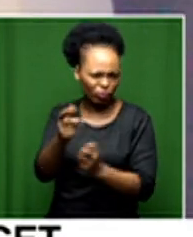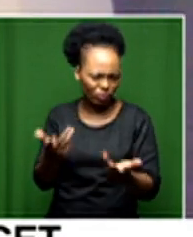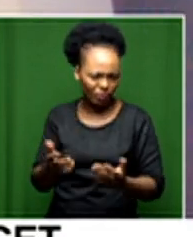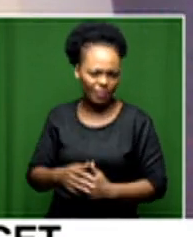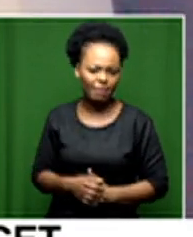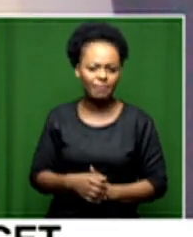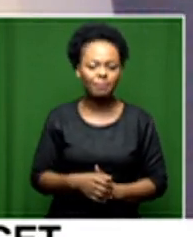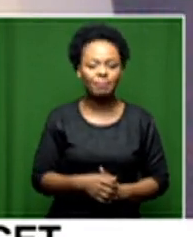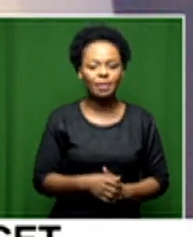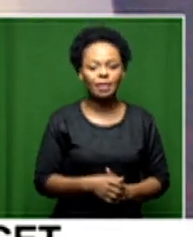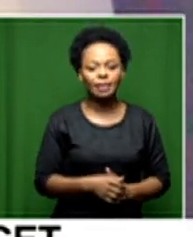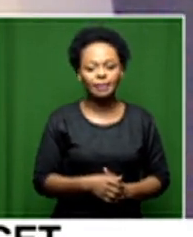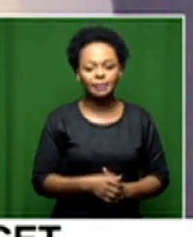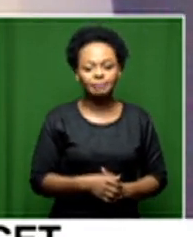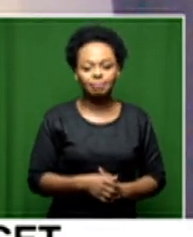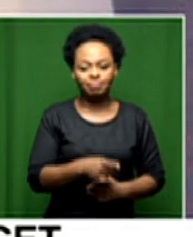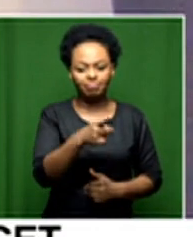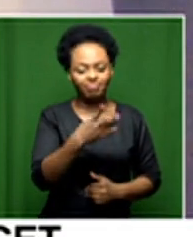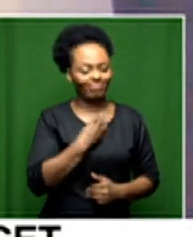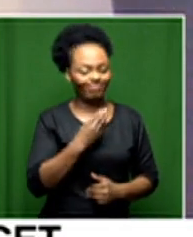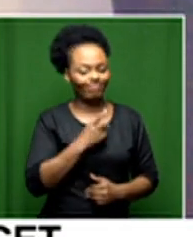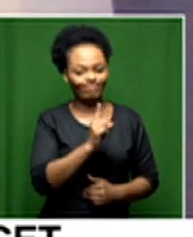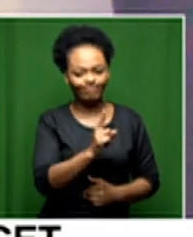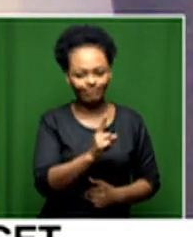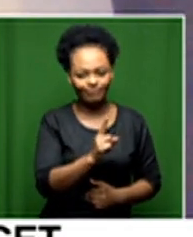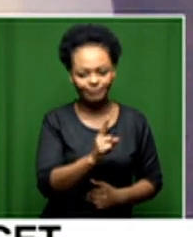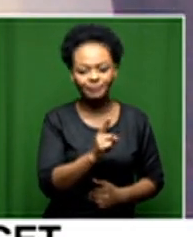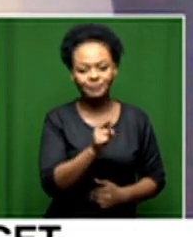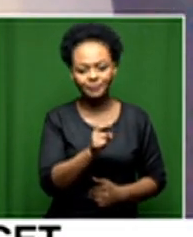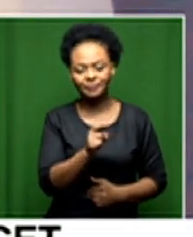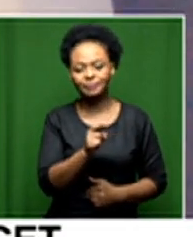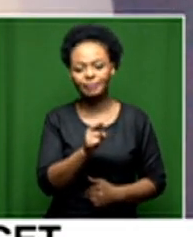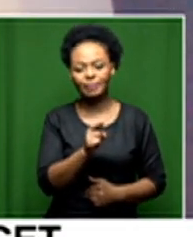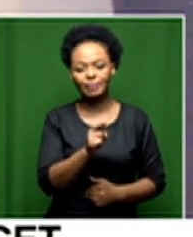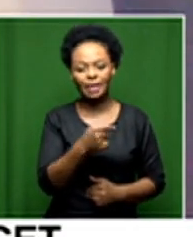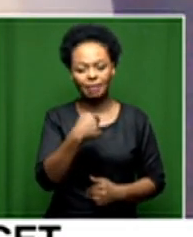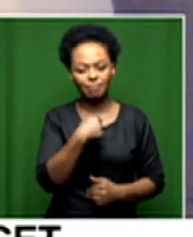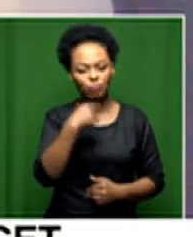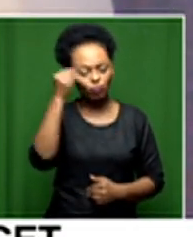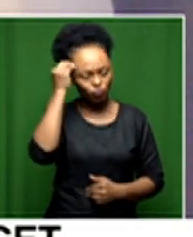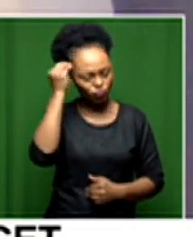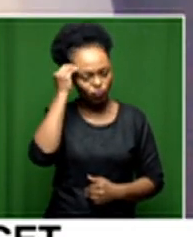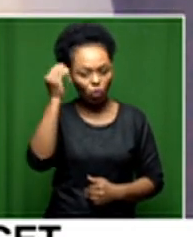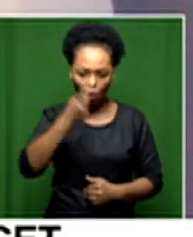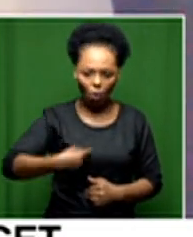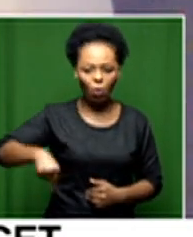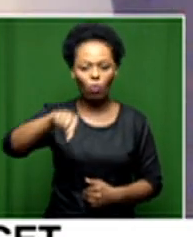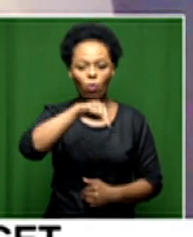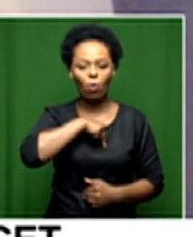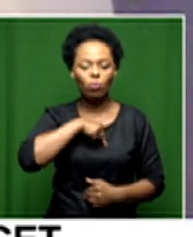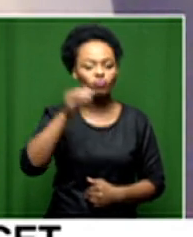maybe I must not take it as for granted that it is well known by now, and this is what we also